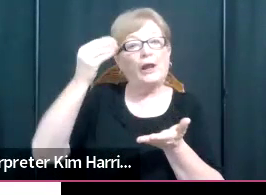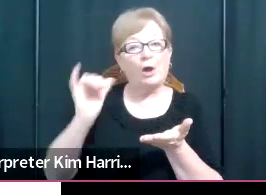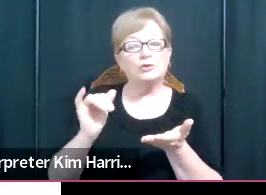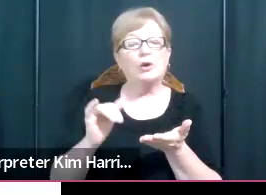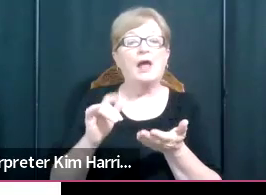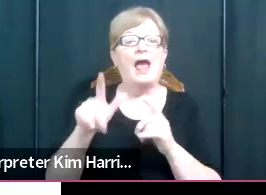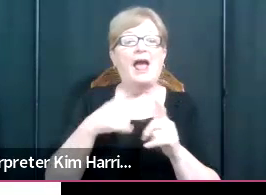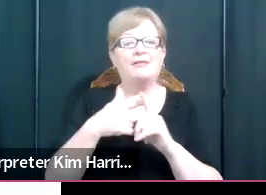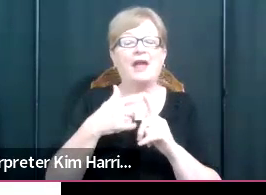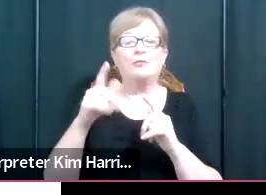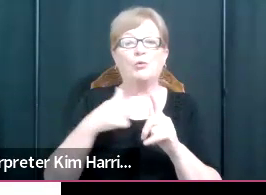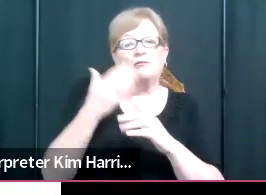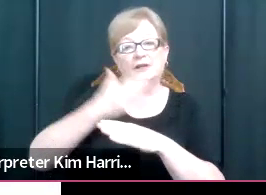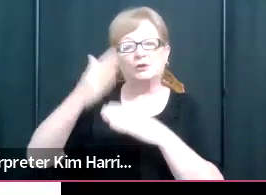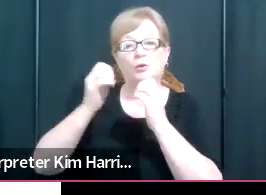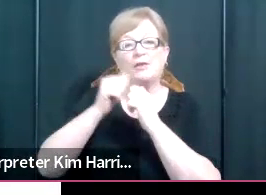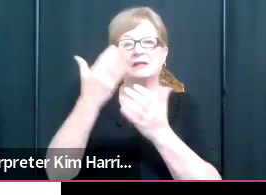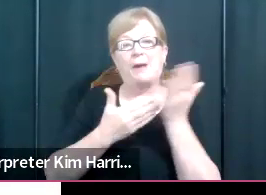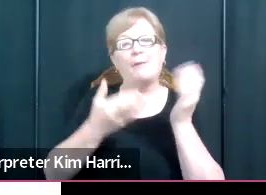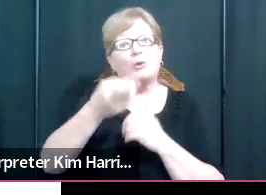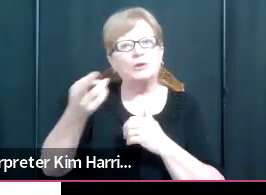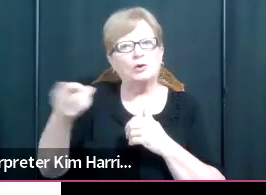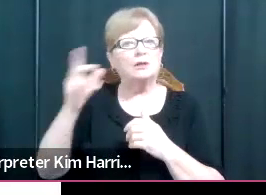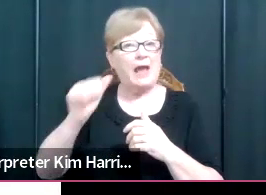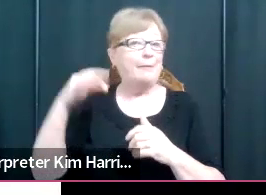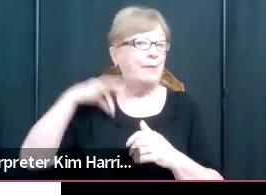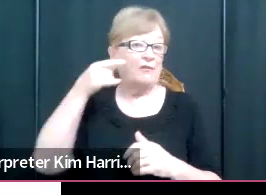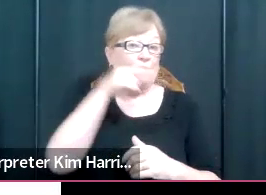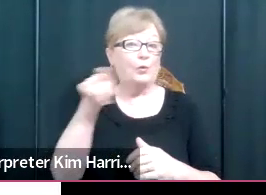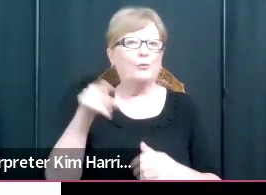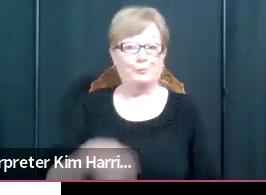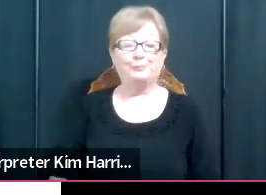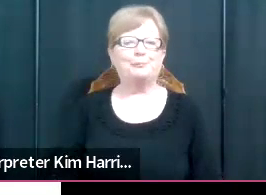it up with some resources that could be of benefit to you.